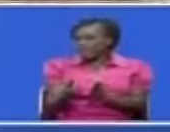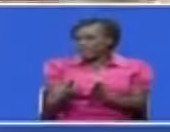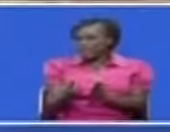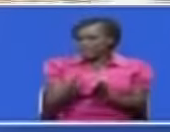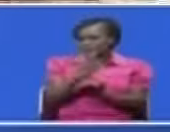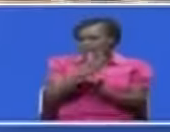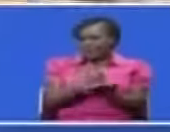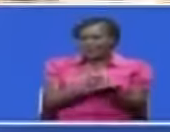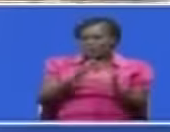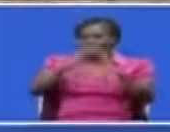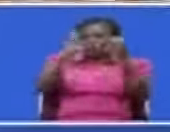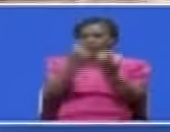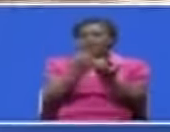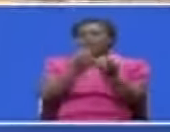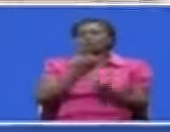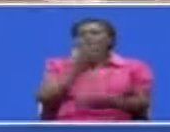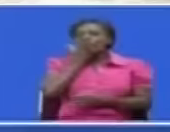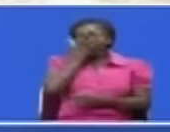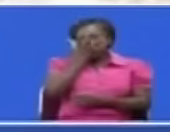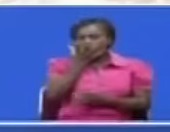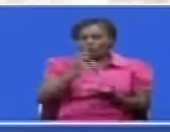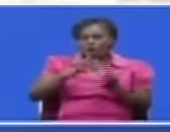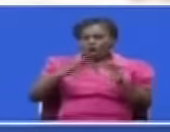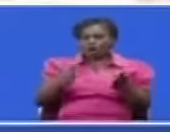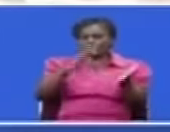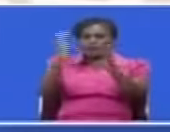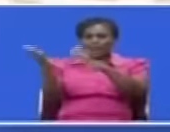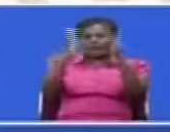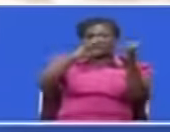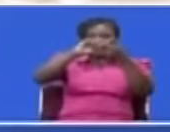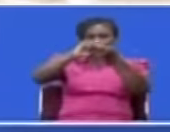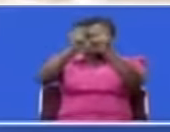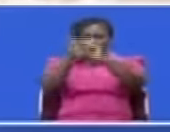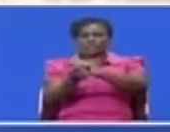to global warming or call it climate change.